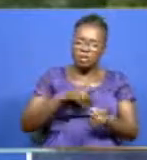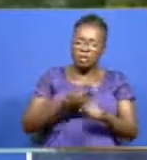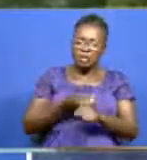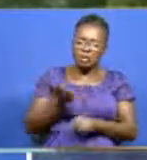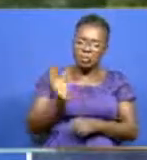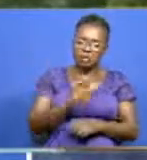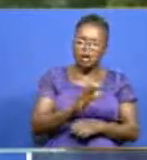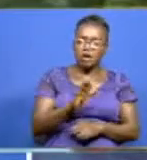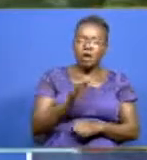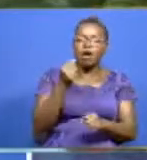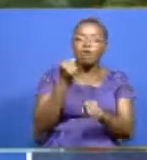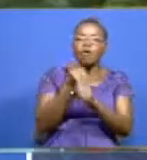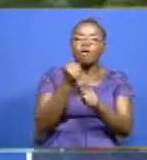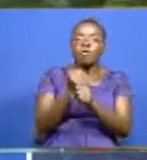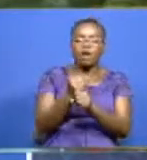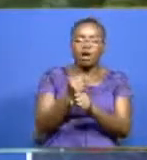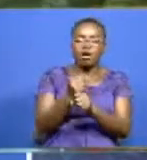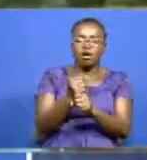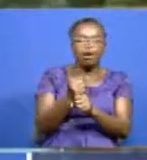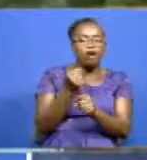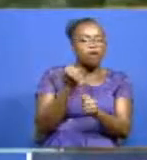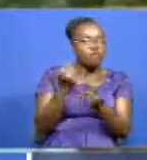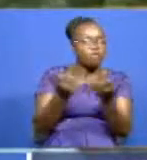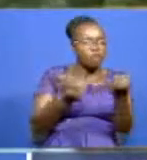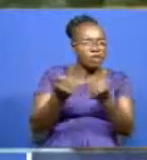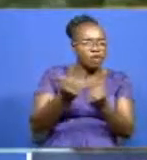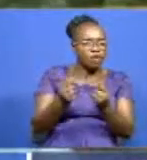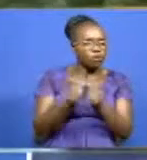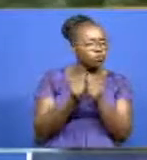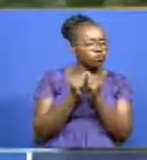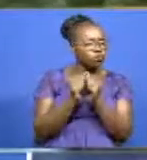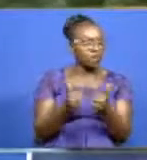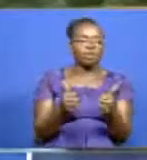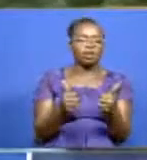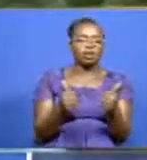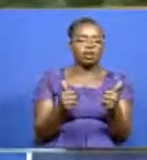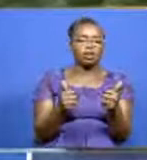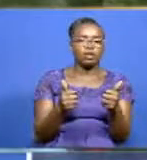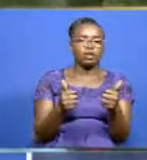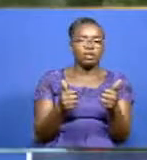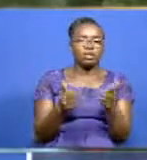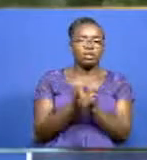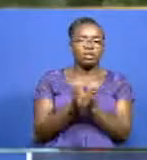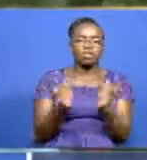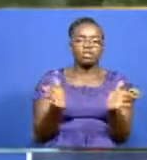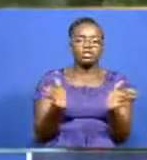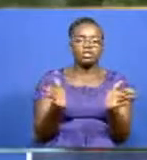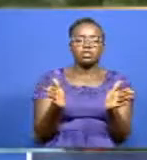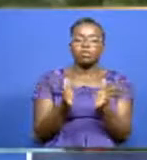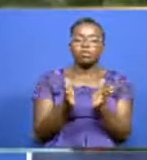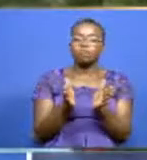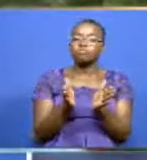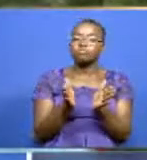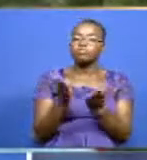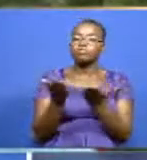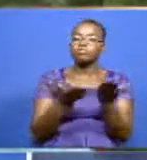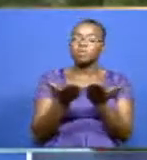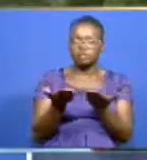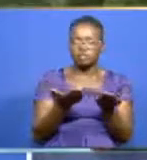operations, our vehicles will be up to date to do the general public